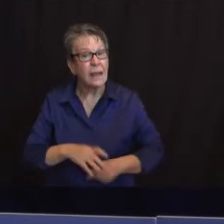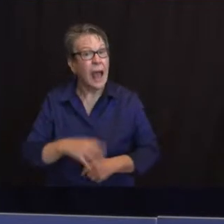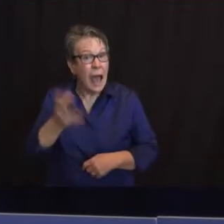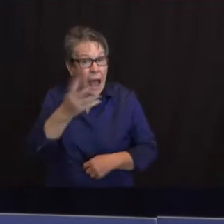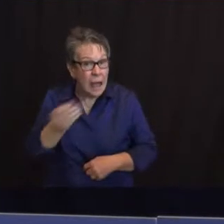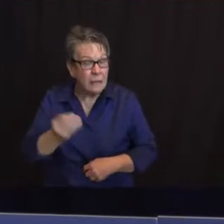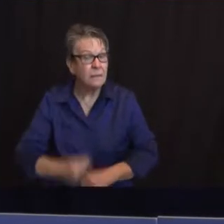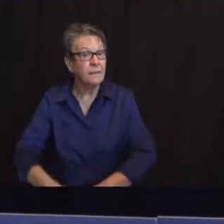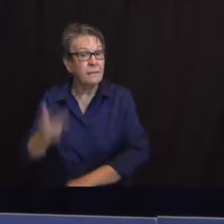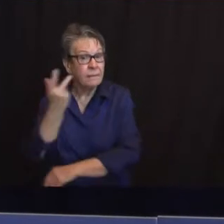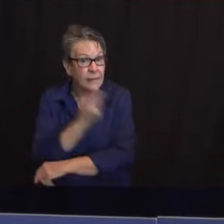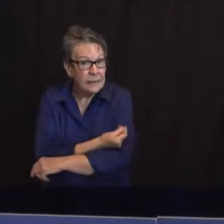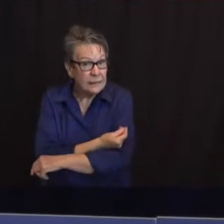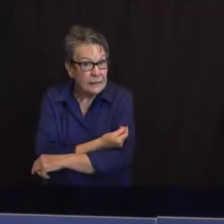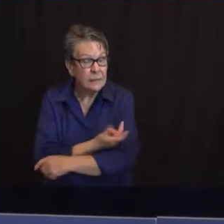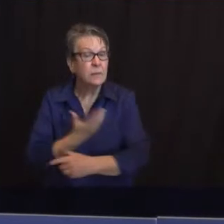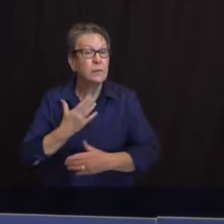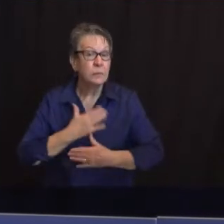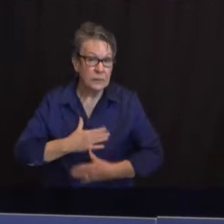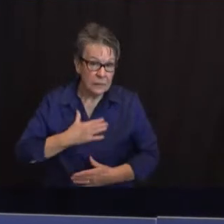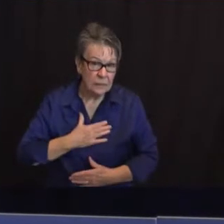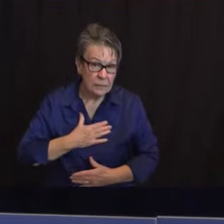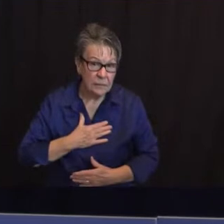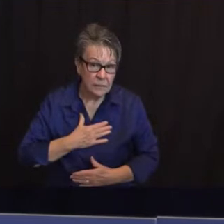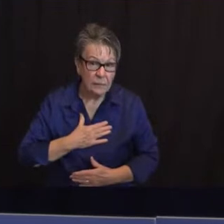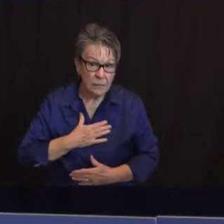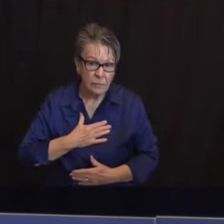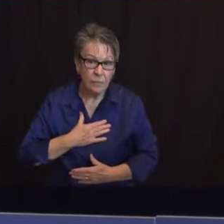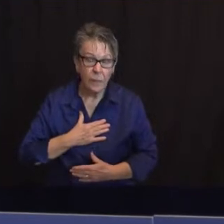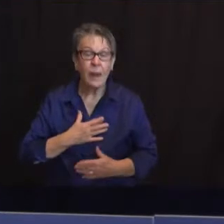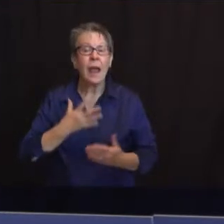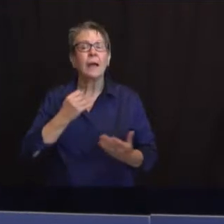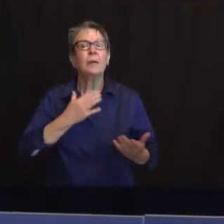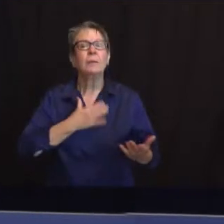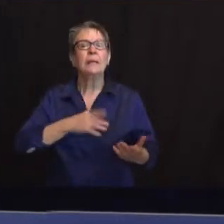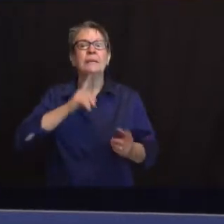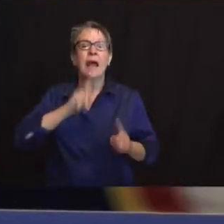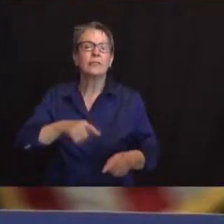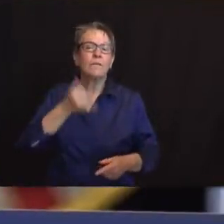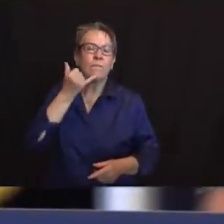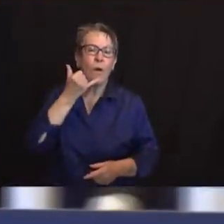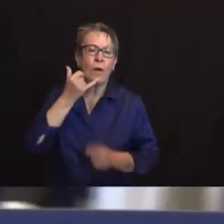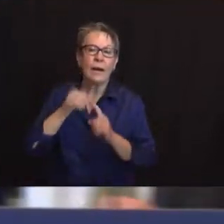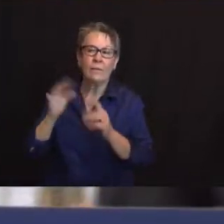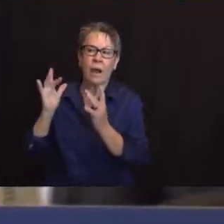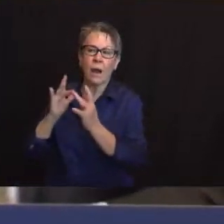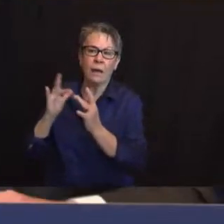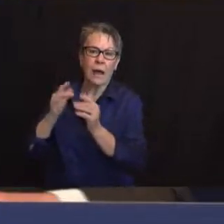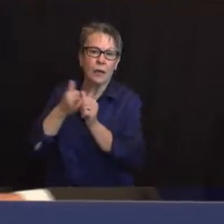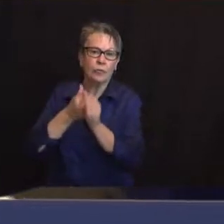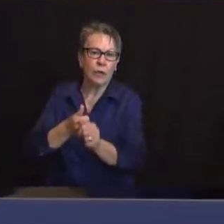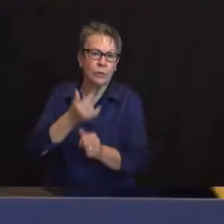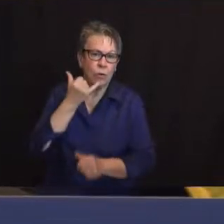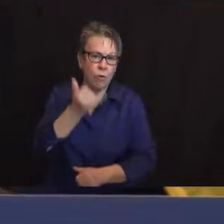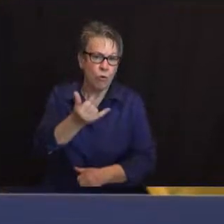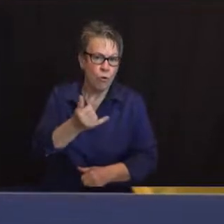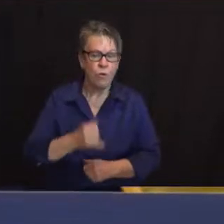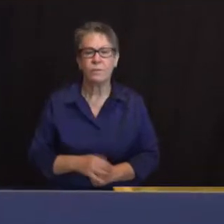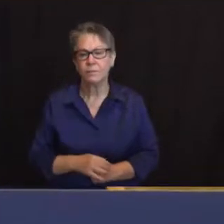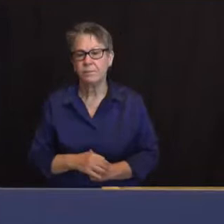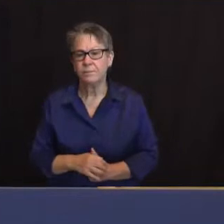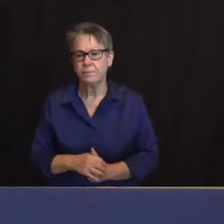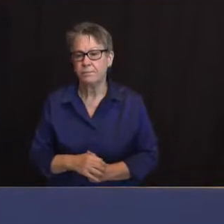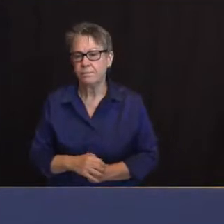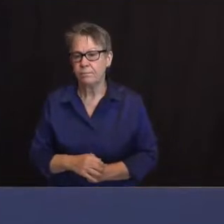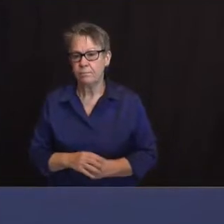call and download the COVID Alert NJ app. Thank you. Judy, thank you for everything. Good Easter?